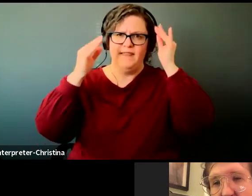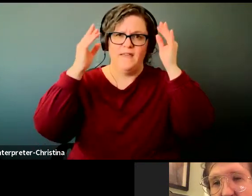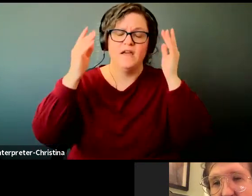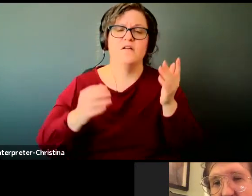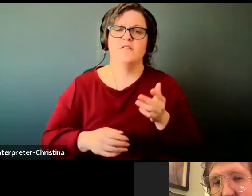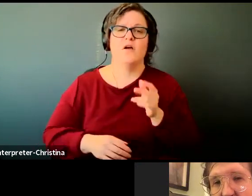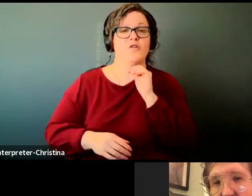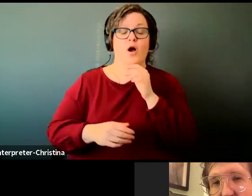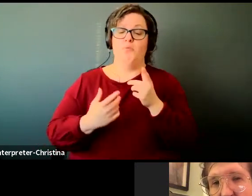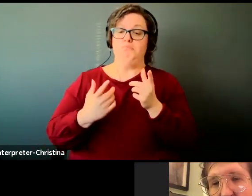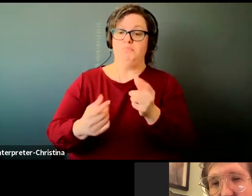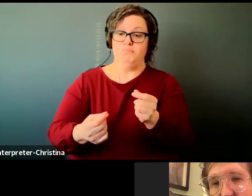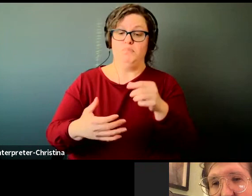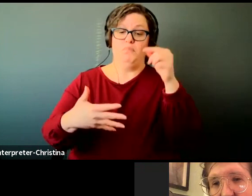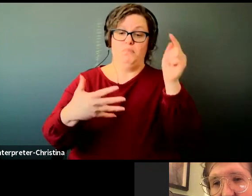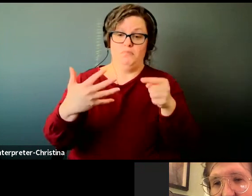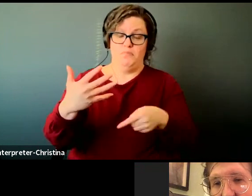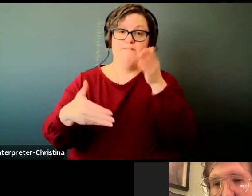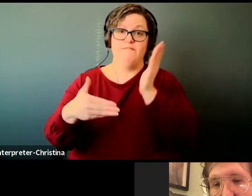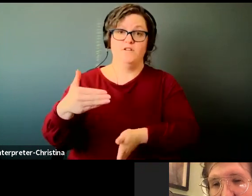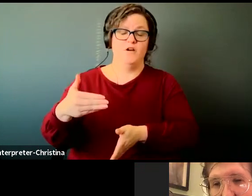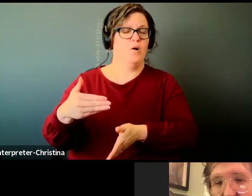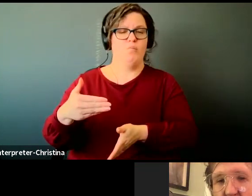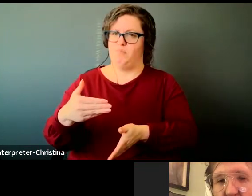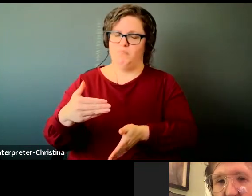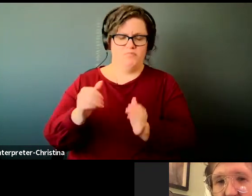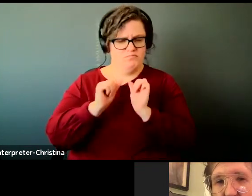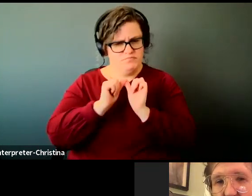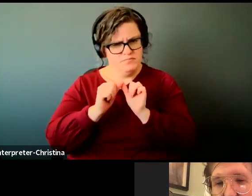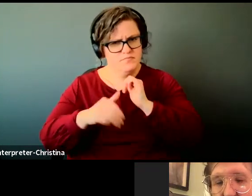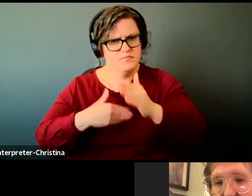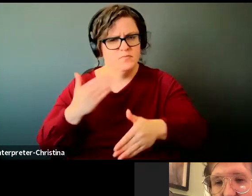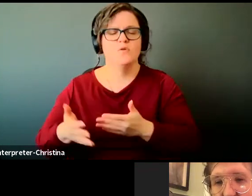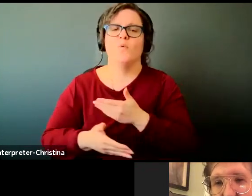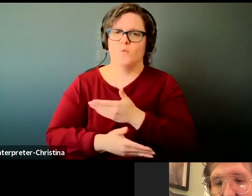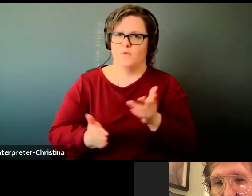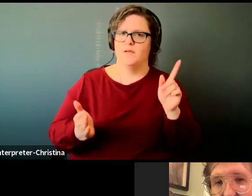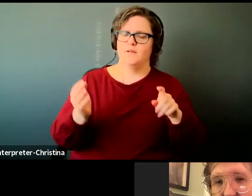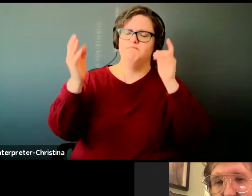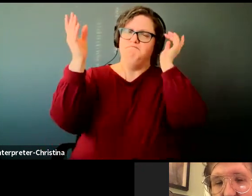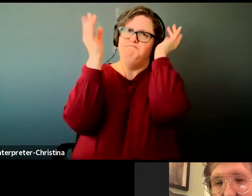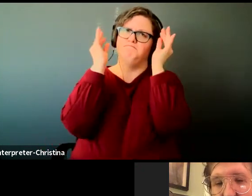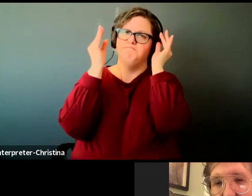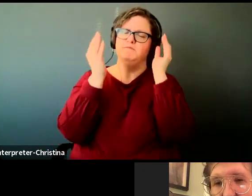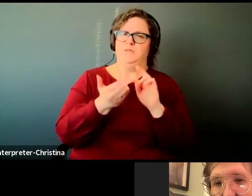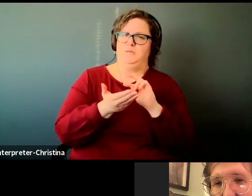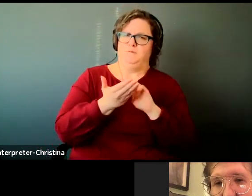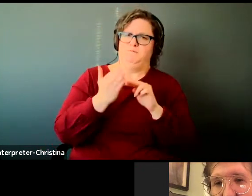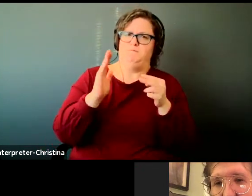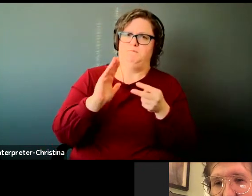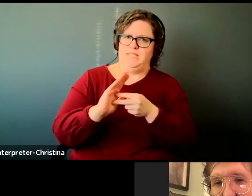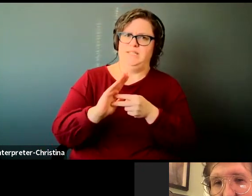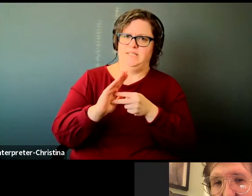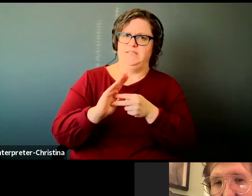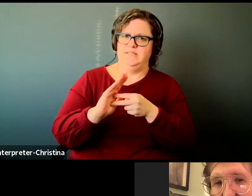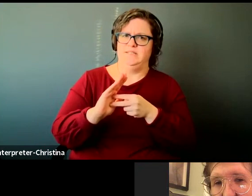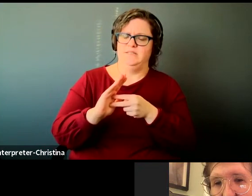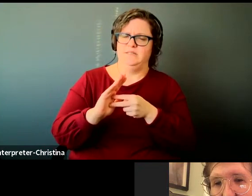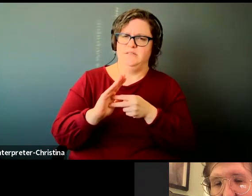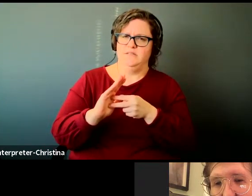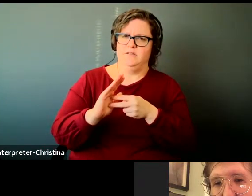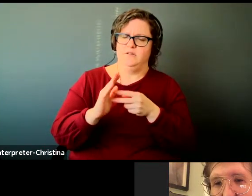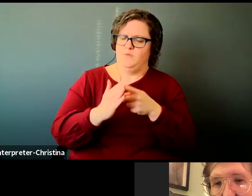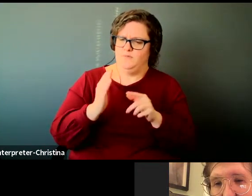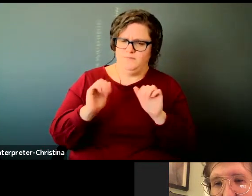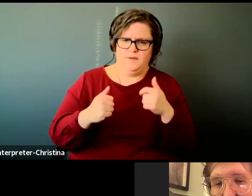us need to think through in terms of what it means to us. I'm going to be talking about it in terms of